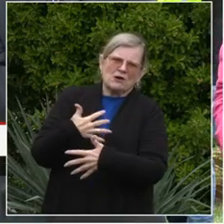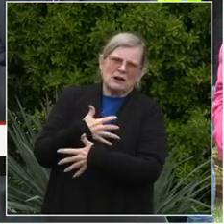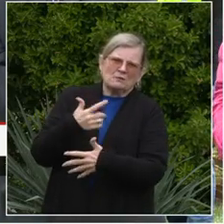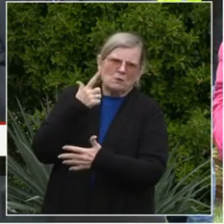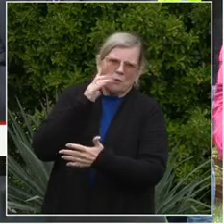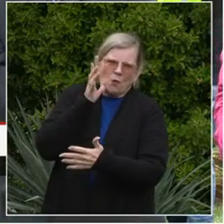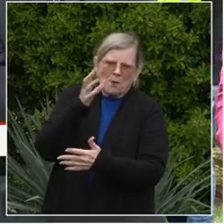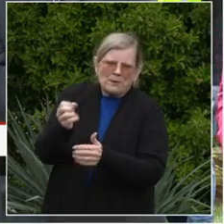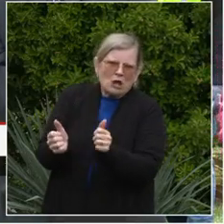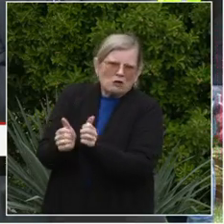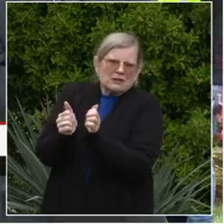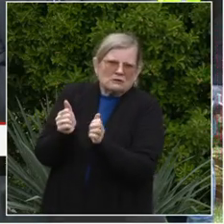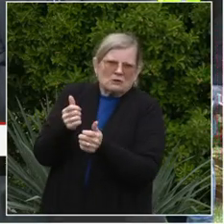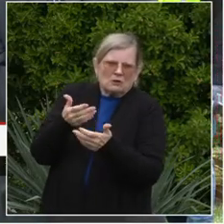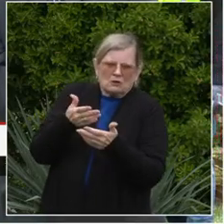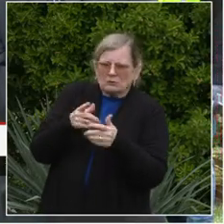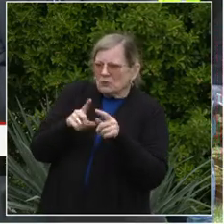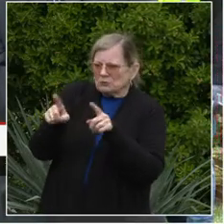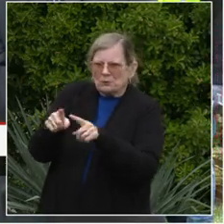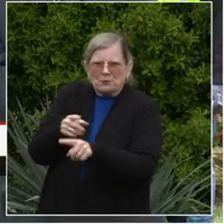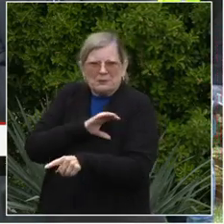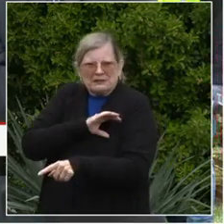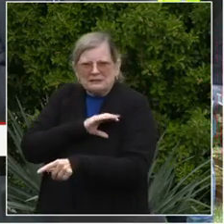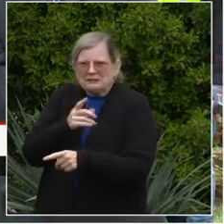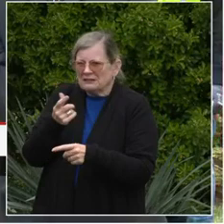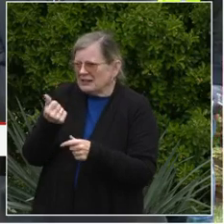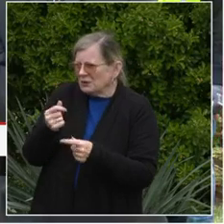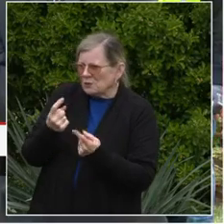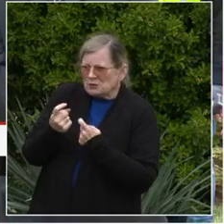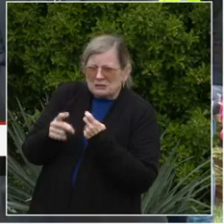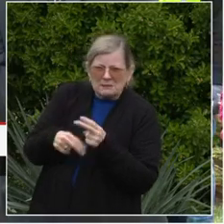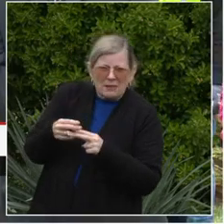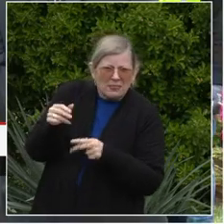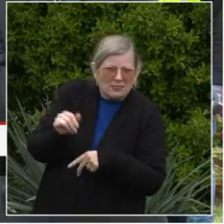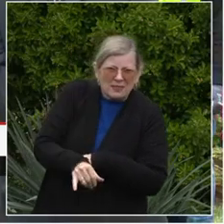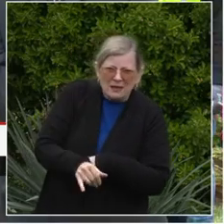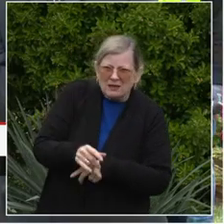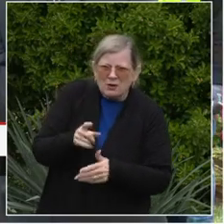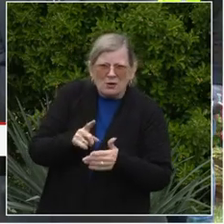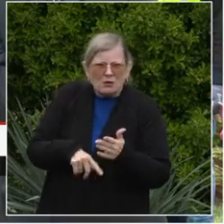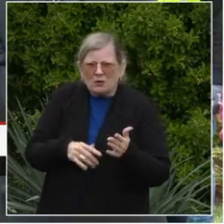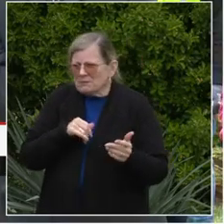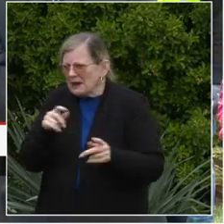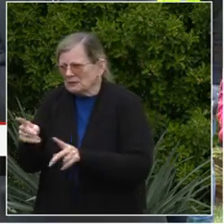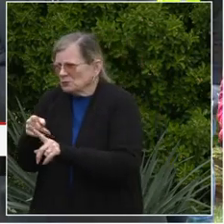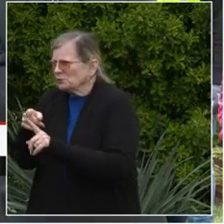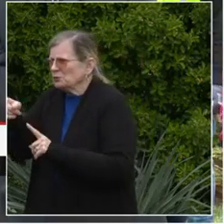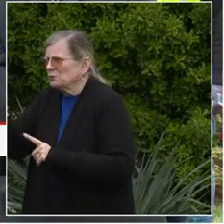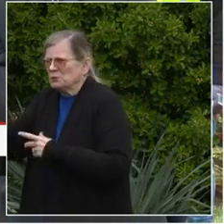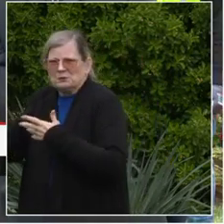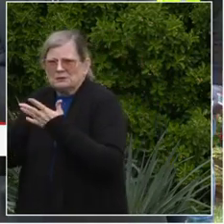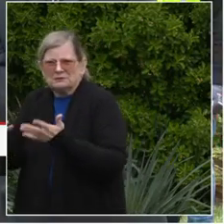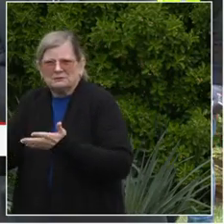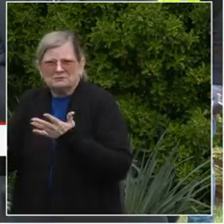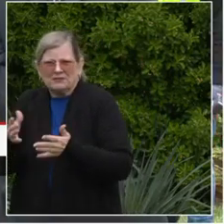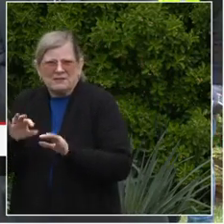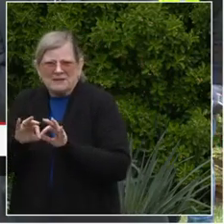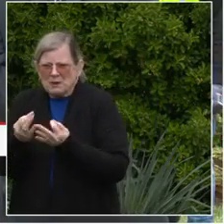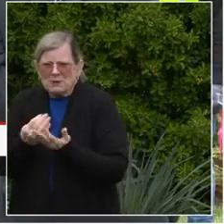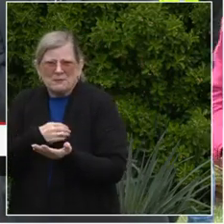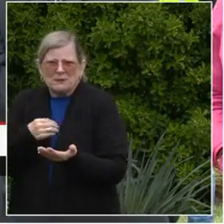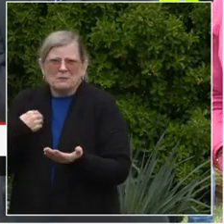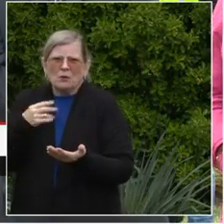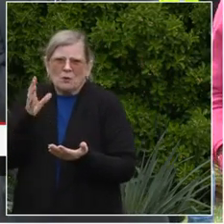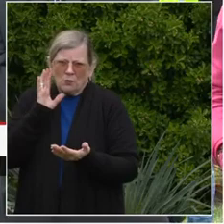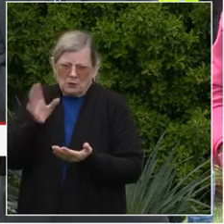way to the police station, or they might be questioned about it. It might come back to them in some way. Yeah, it was a family member's gun. Yeah, we'll